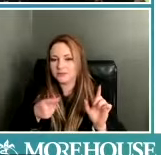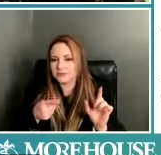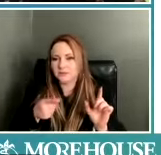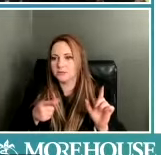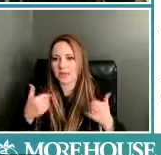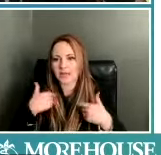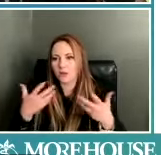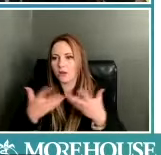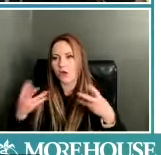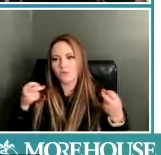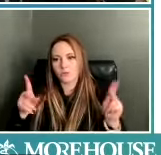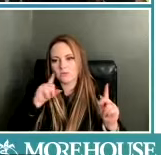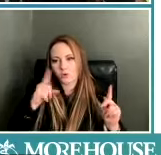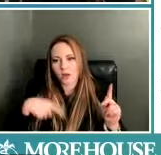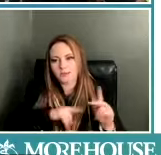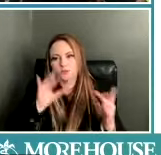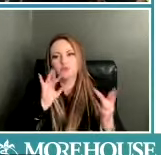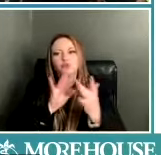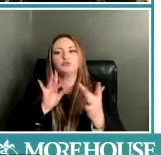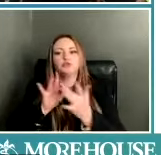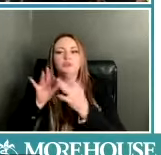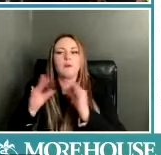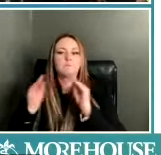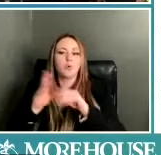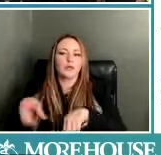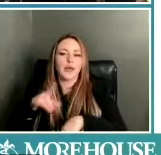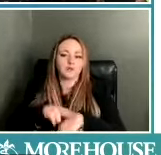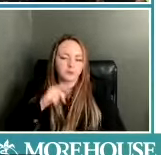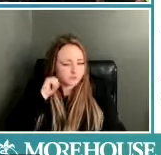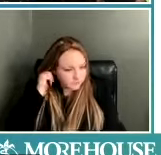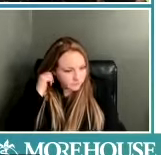of opportunity for us to reach out a little bit more nationally.